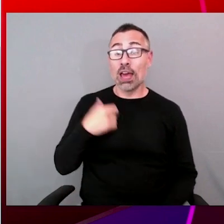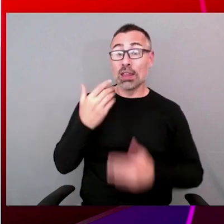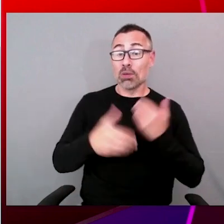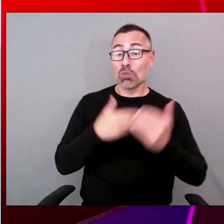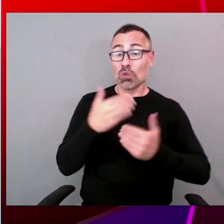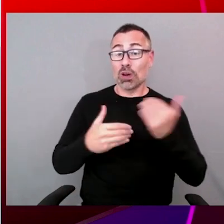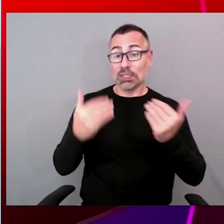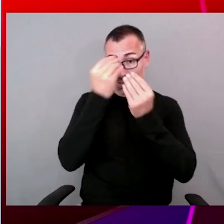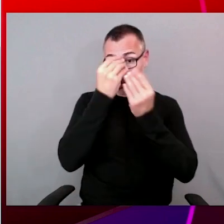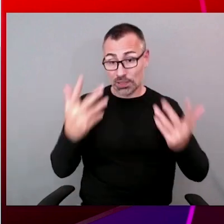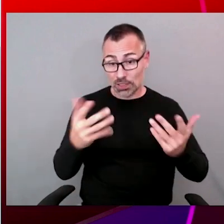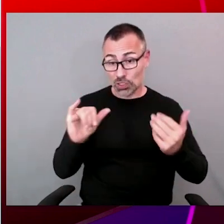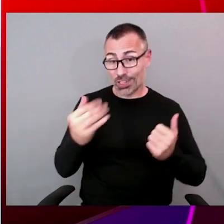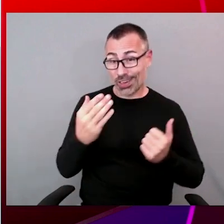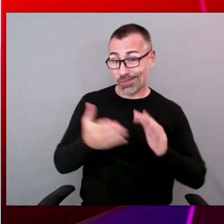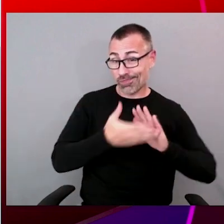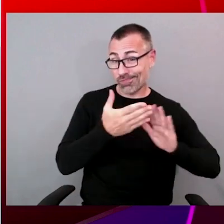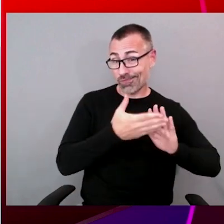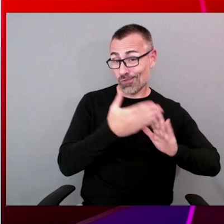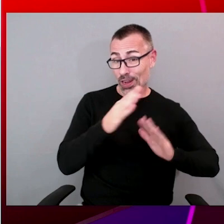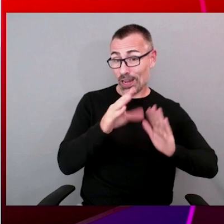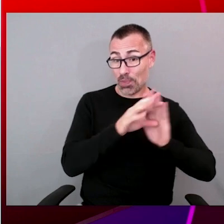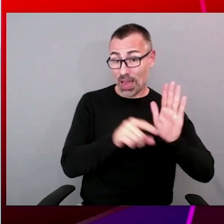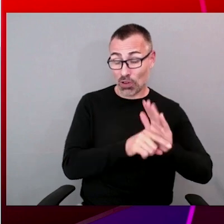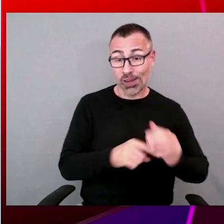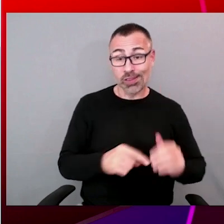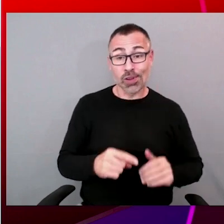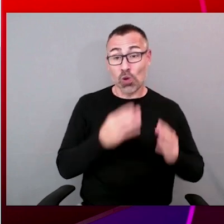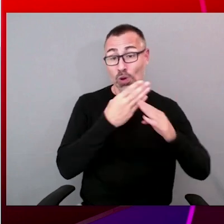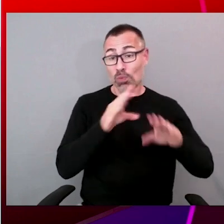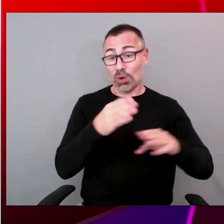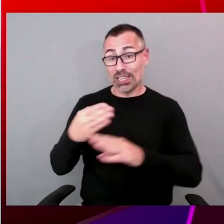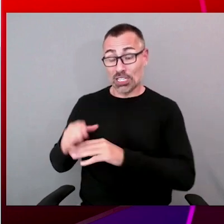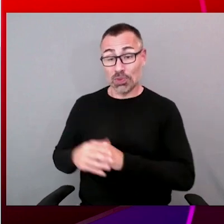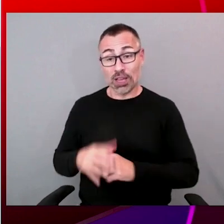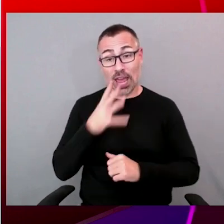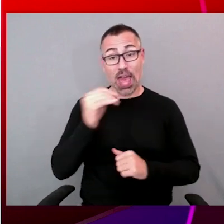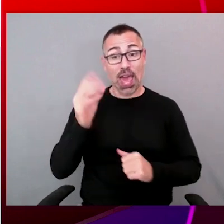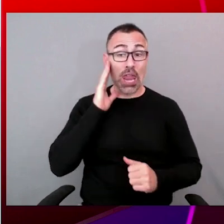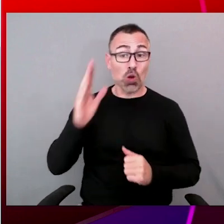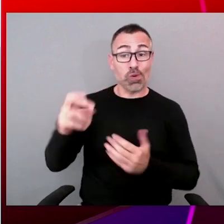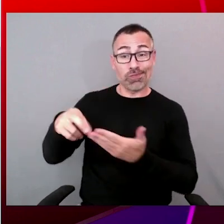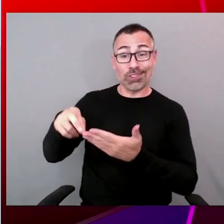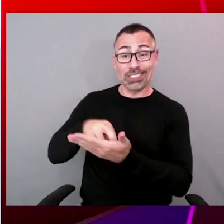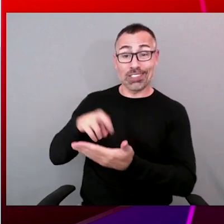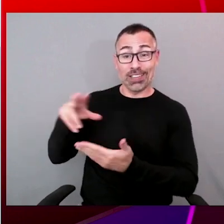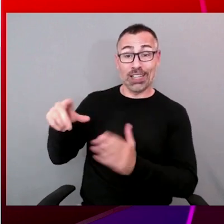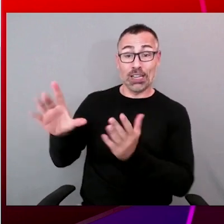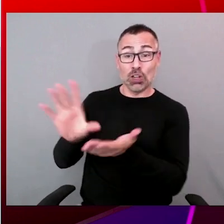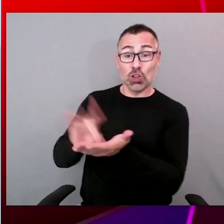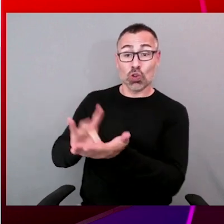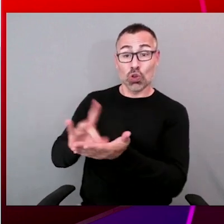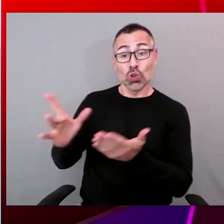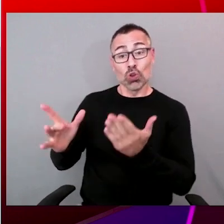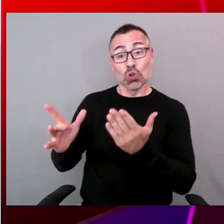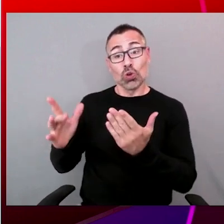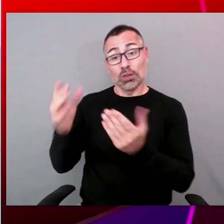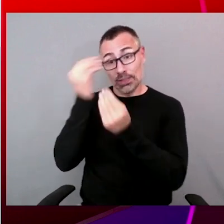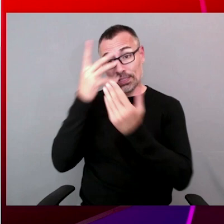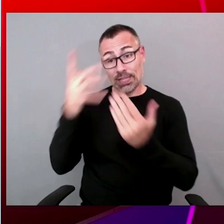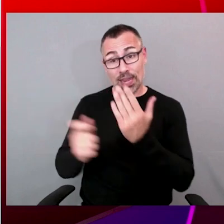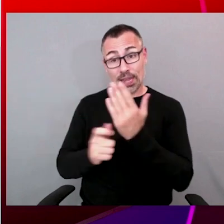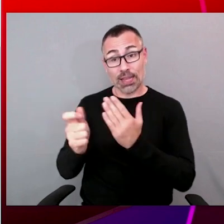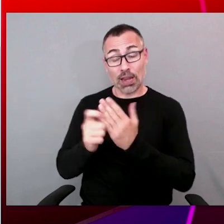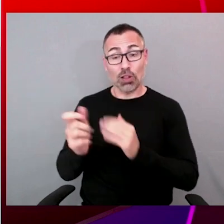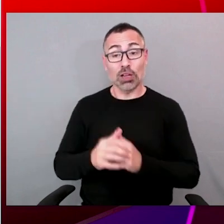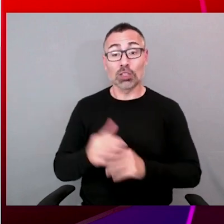background, partition it, and also register it in the Glue data catalog. So every partition that's created, so we use high